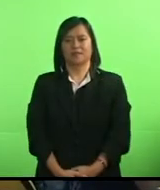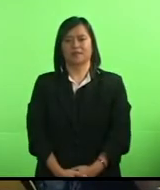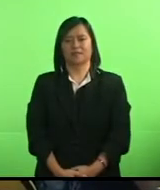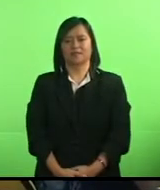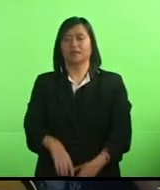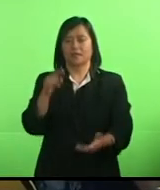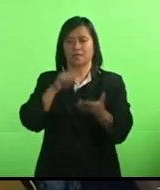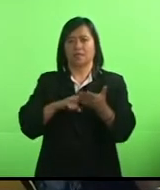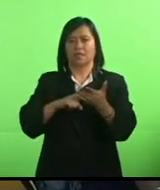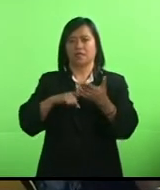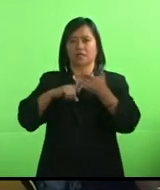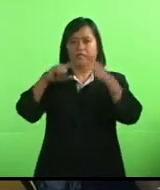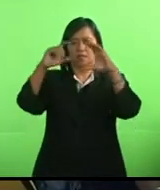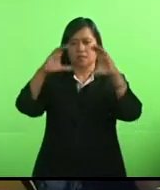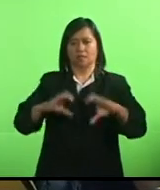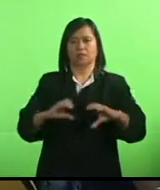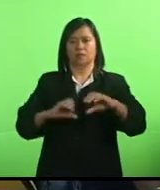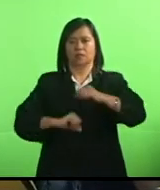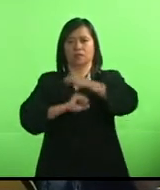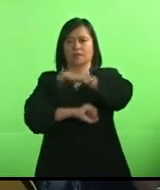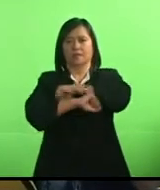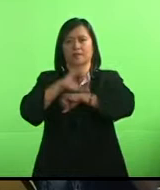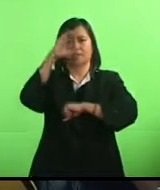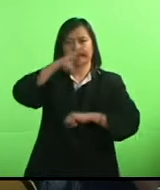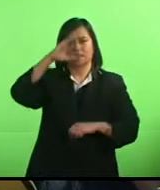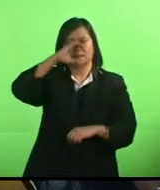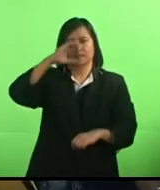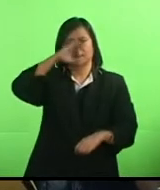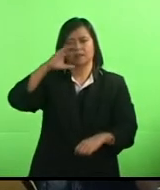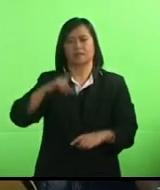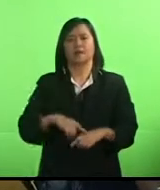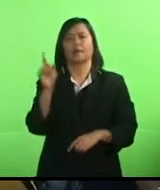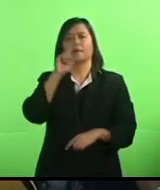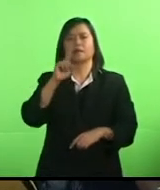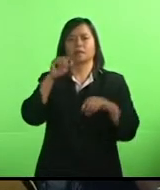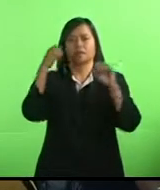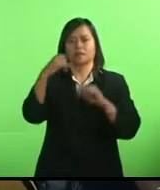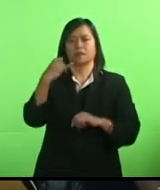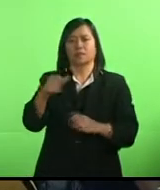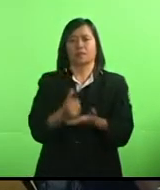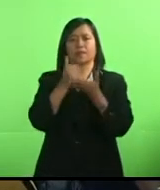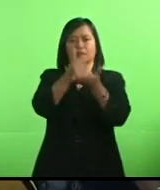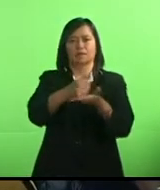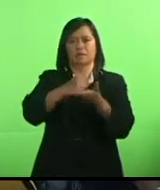this is a search strategy here, yeah? So which one will not help you to find the book?